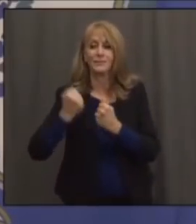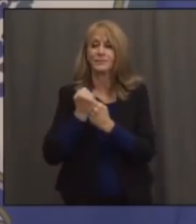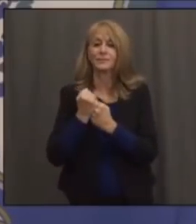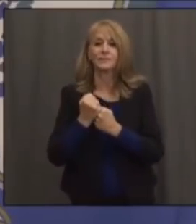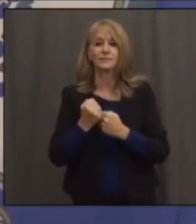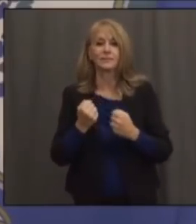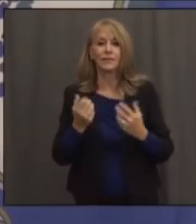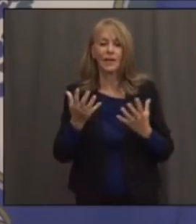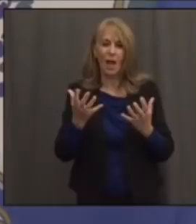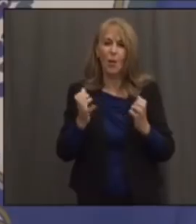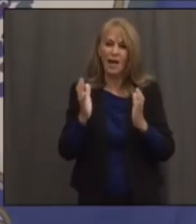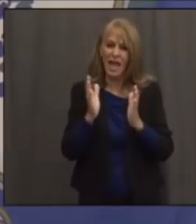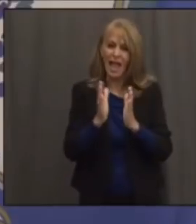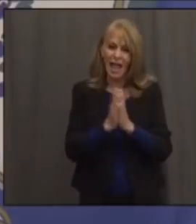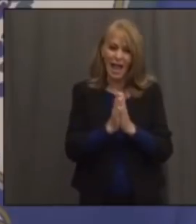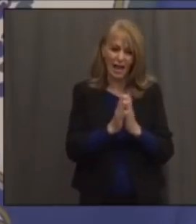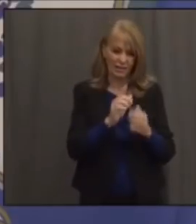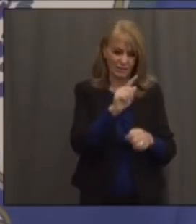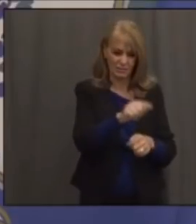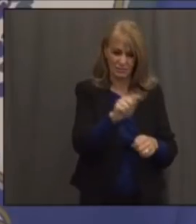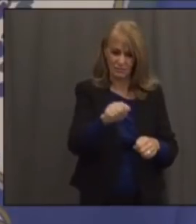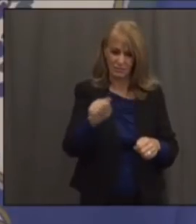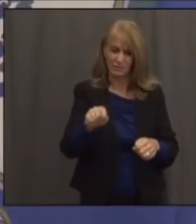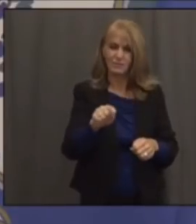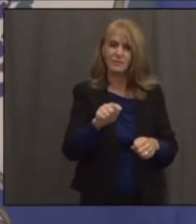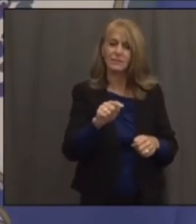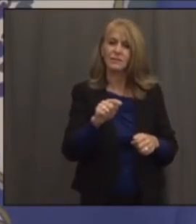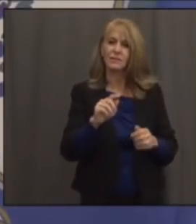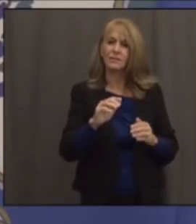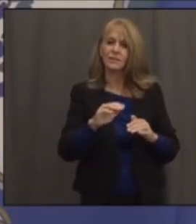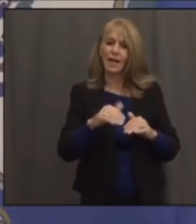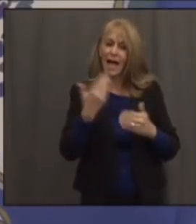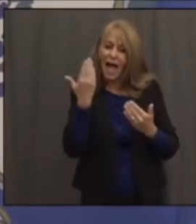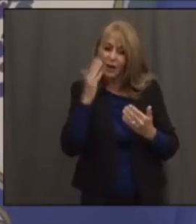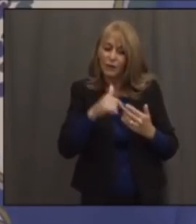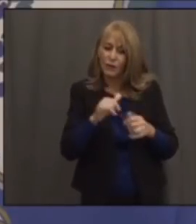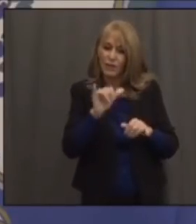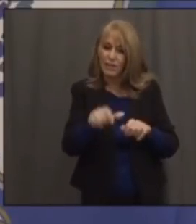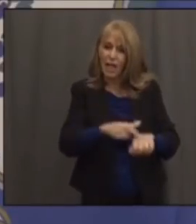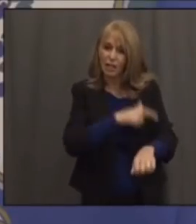the three of you, because I'm not sure how long you can stay.